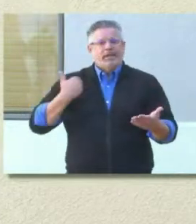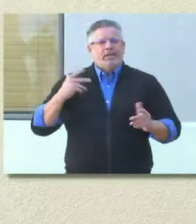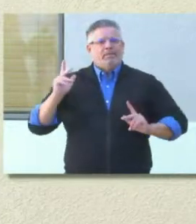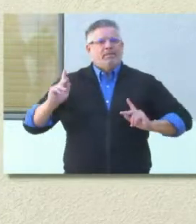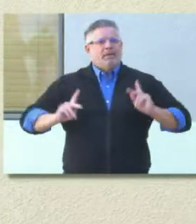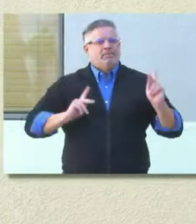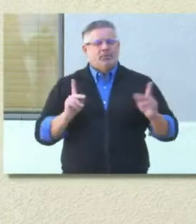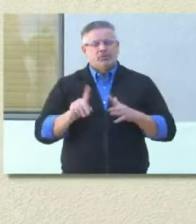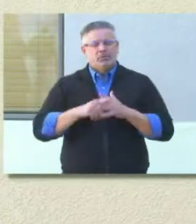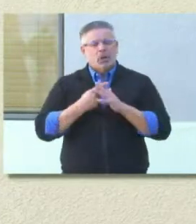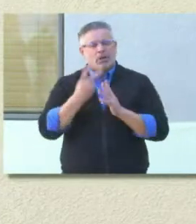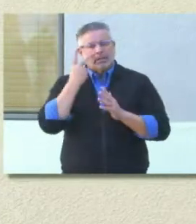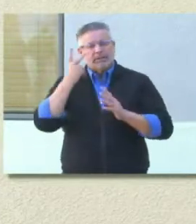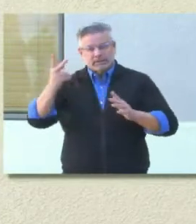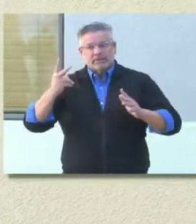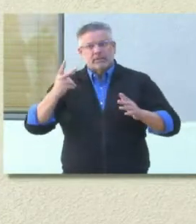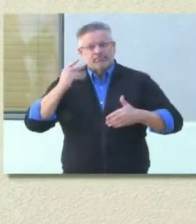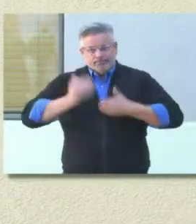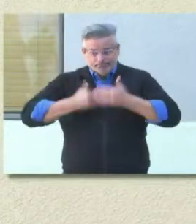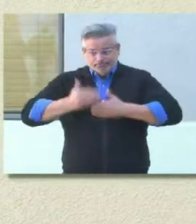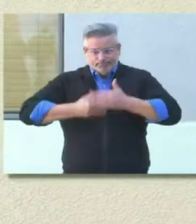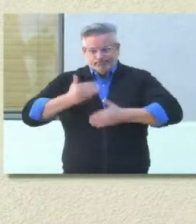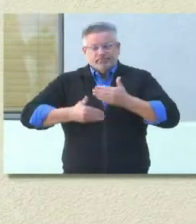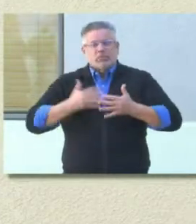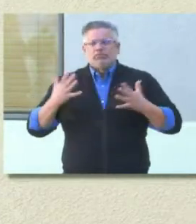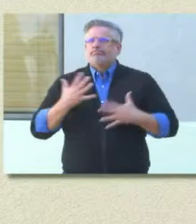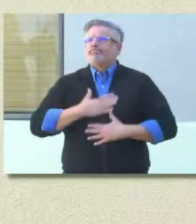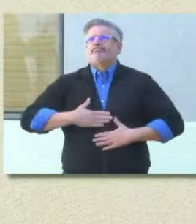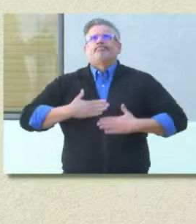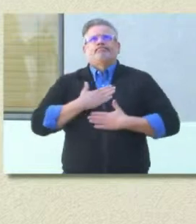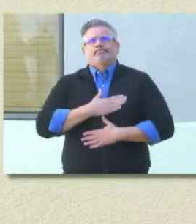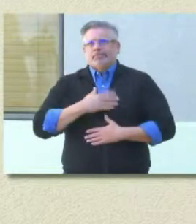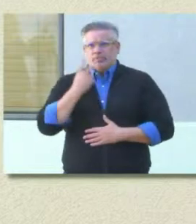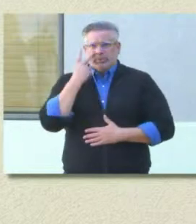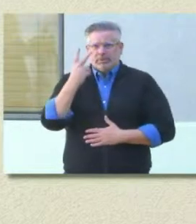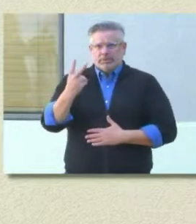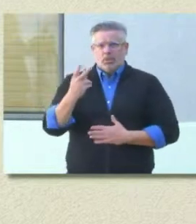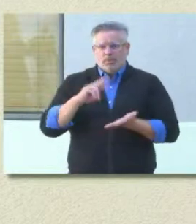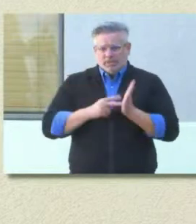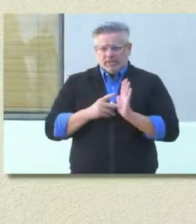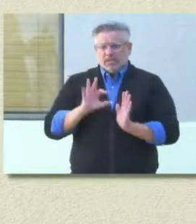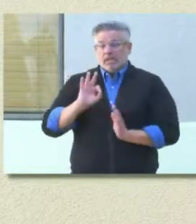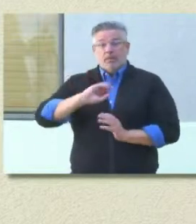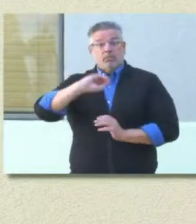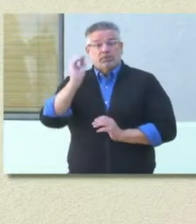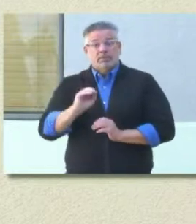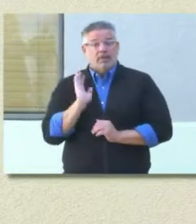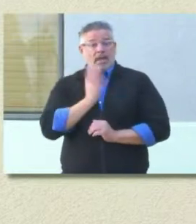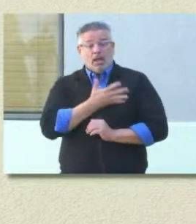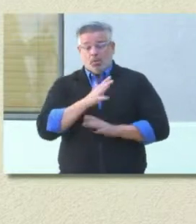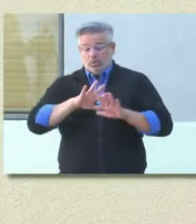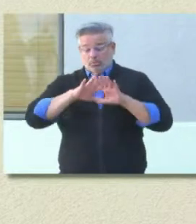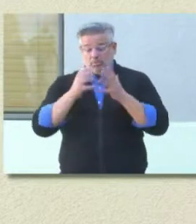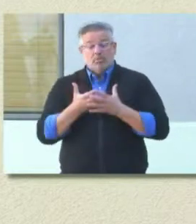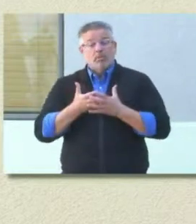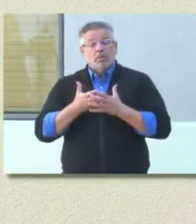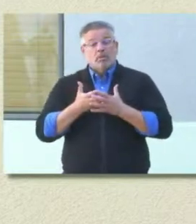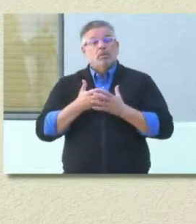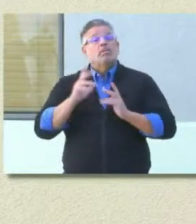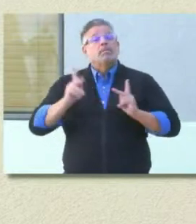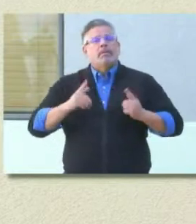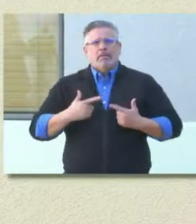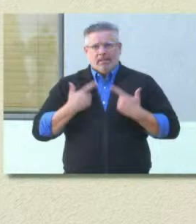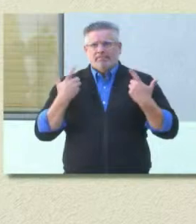are starting to see this pick up, and I'm really encouraged about what this means for our state. 9% of our population able to